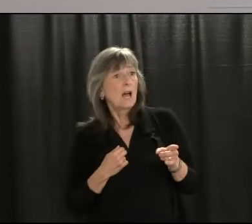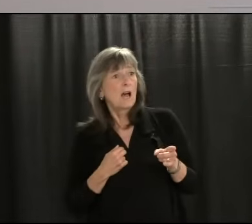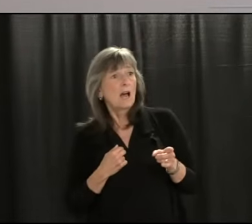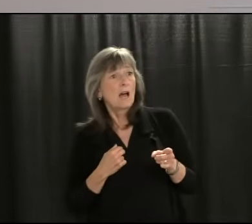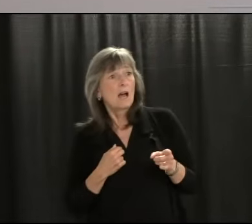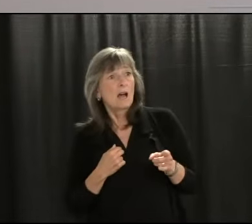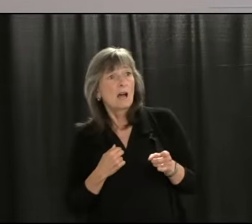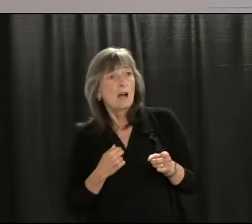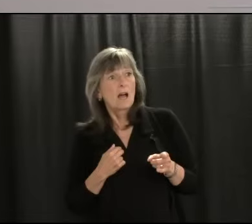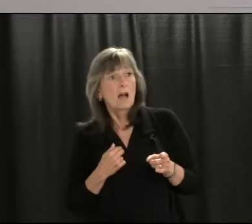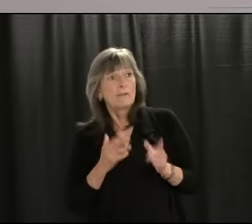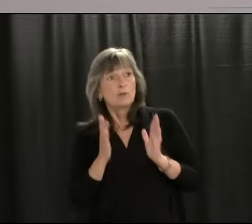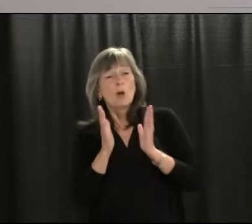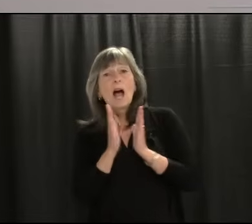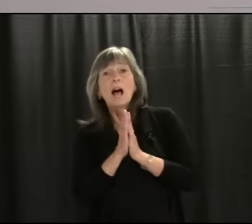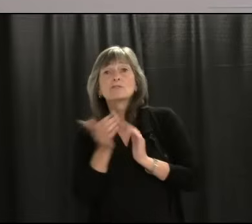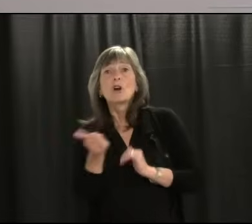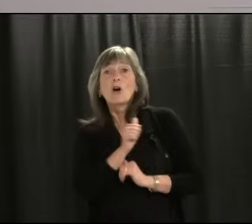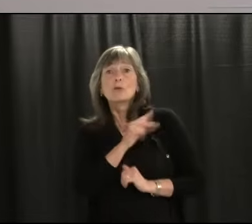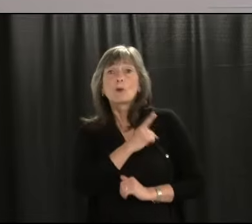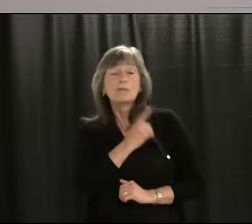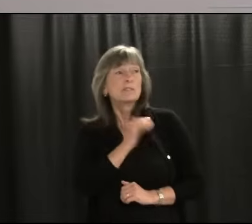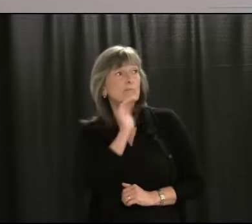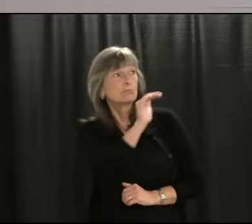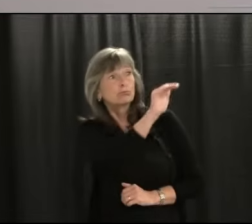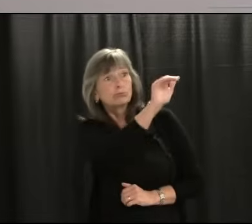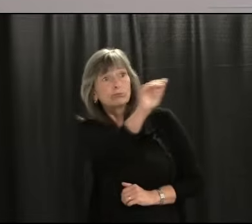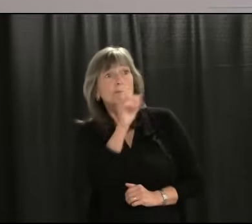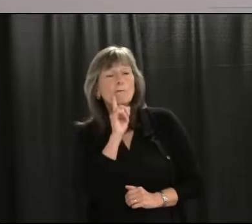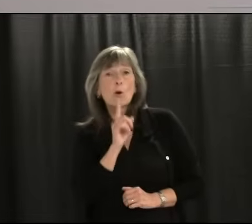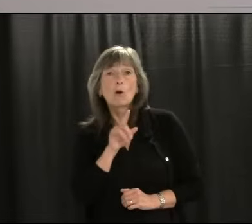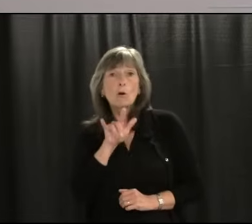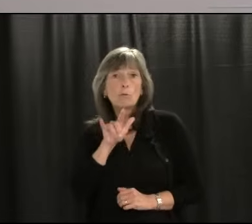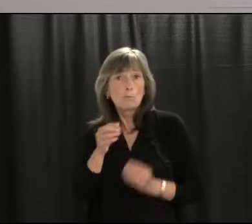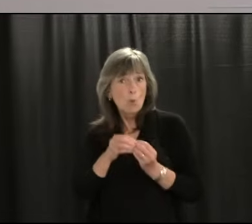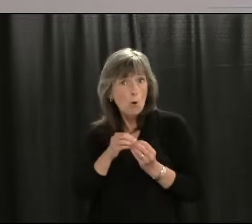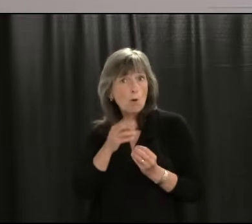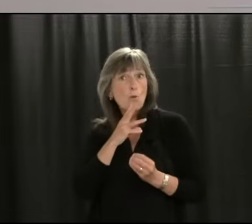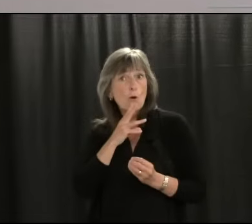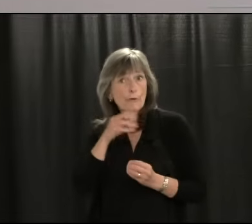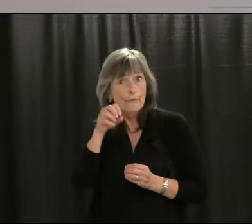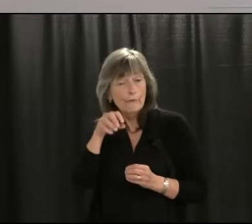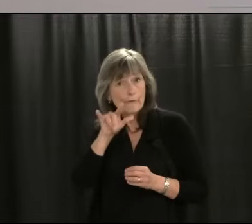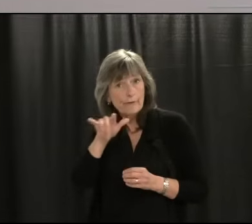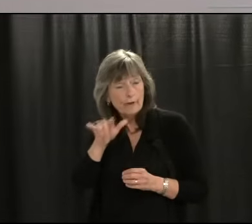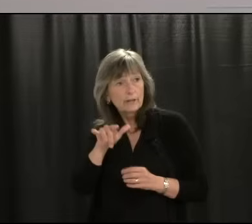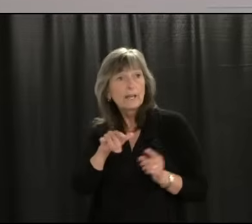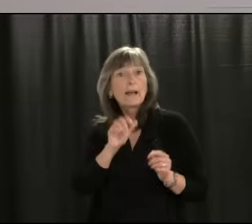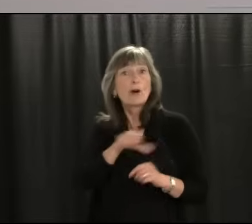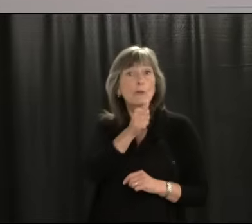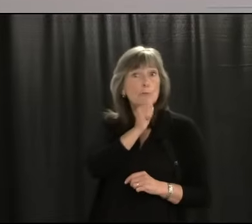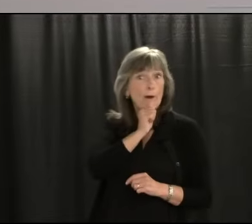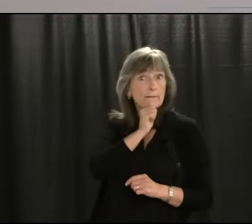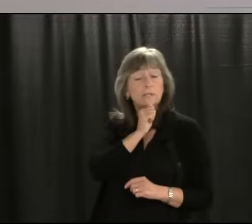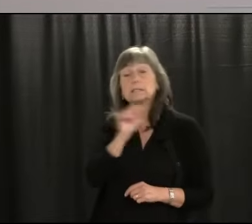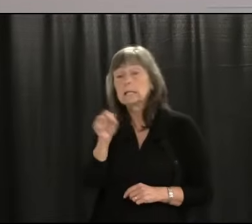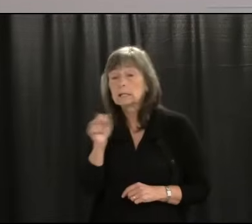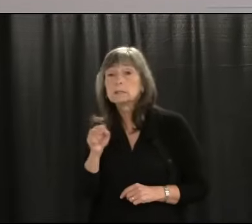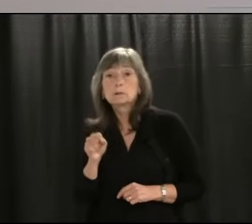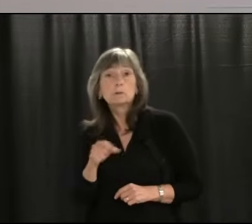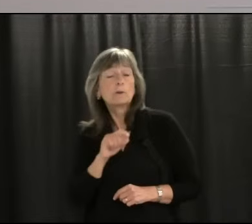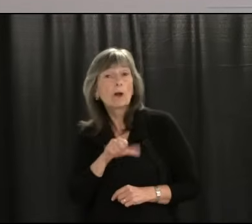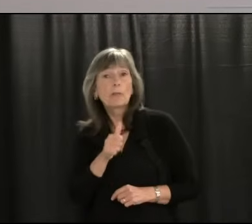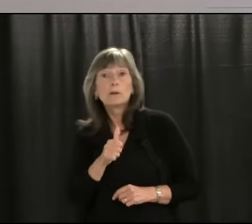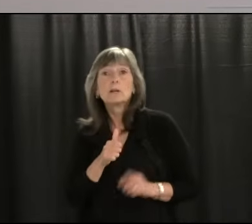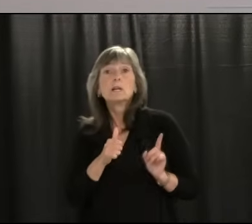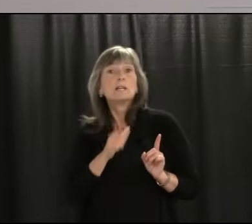and have you gone to outside private markets and outside? Yeah, so we've gone to private market, and we're continuing to look at other private options as well. We